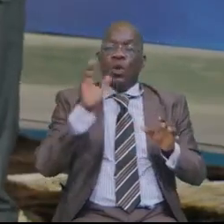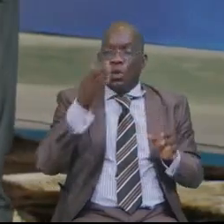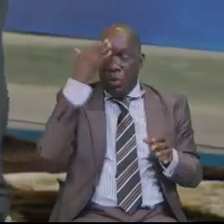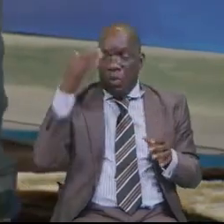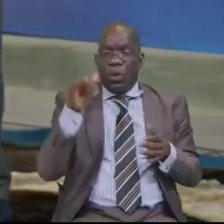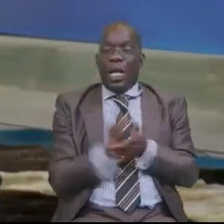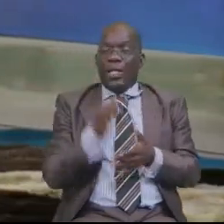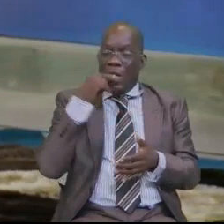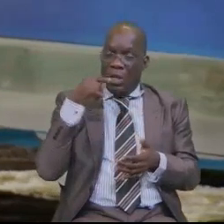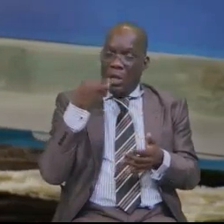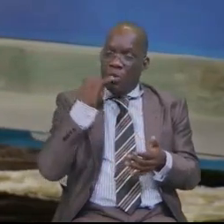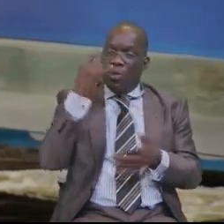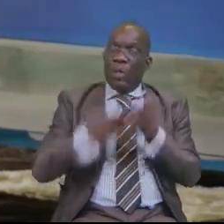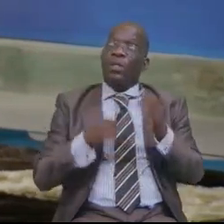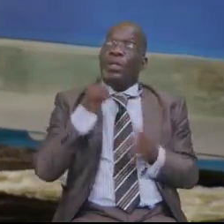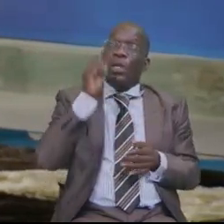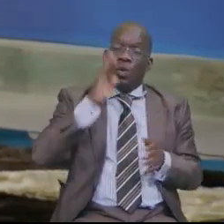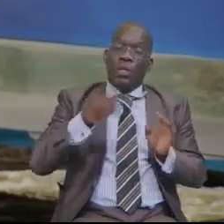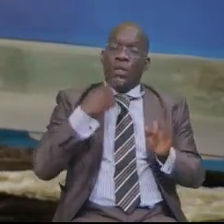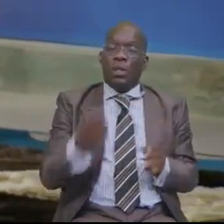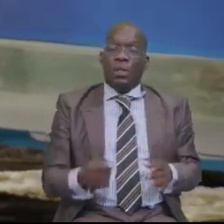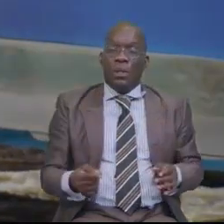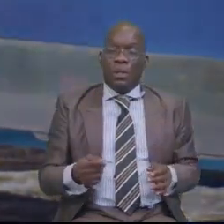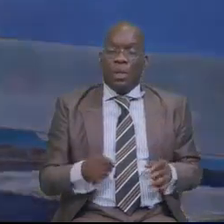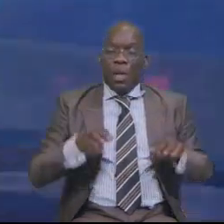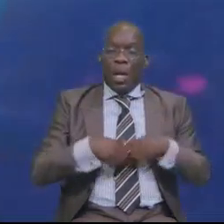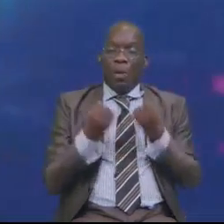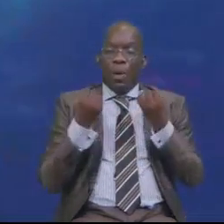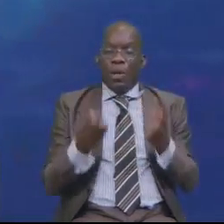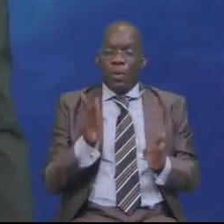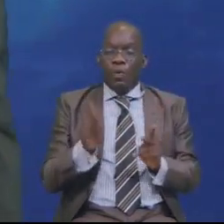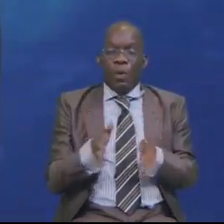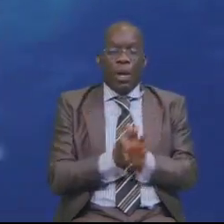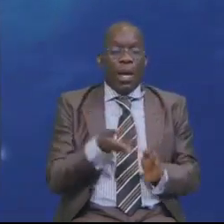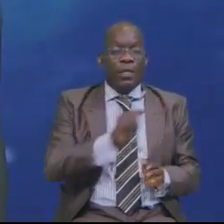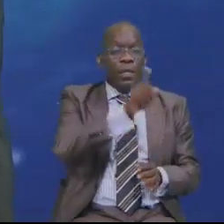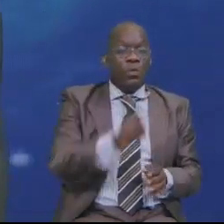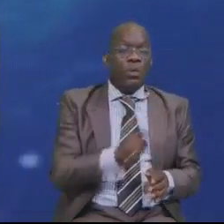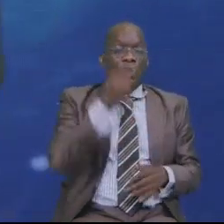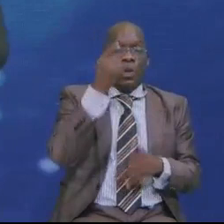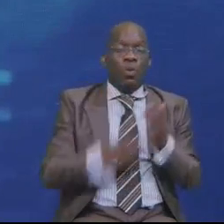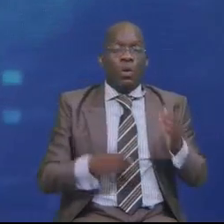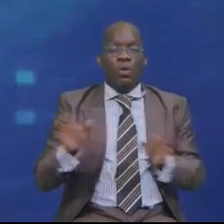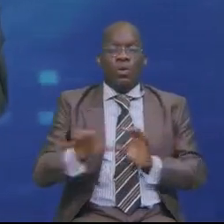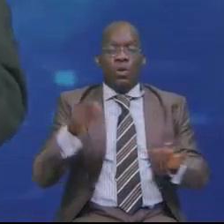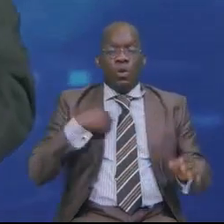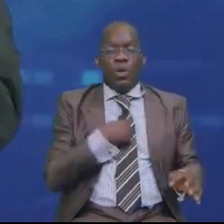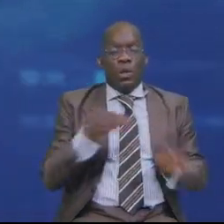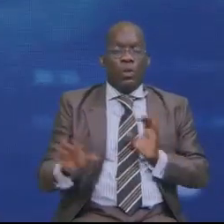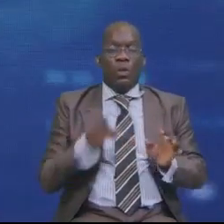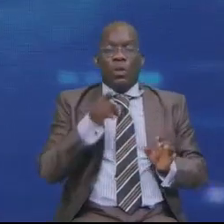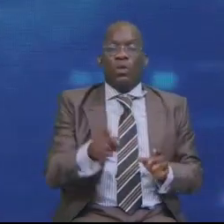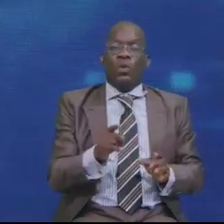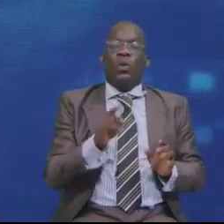know that that is what he was going to demand. How many people ask the question, what shall we do? And then you give them